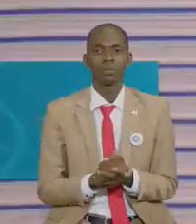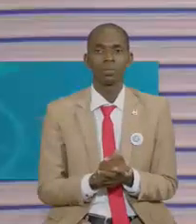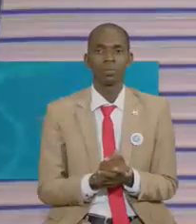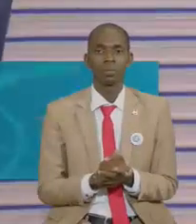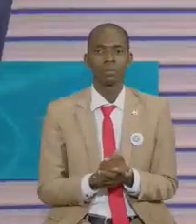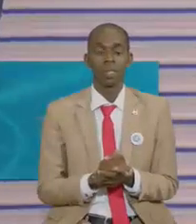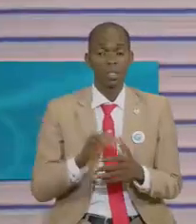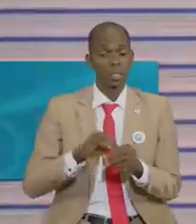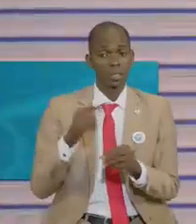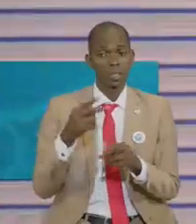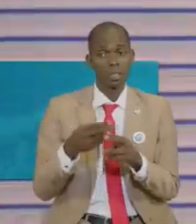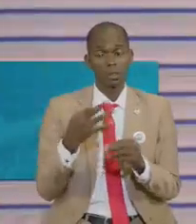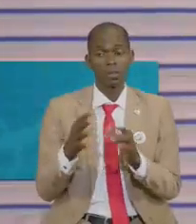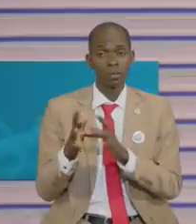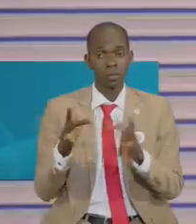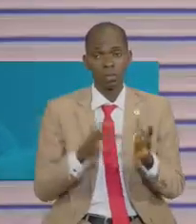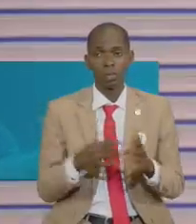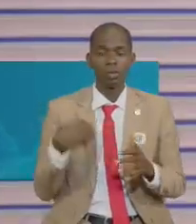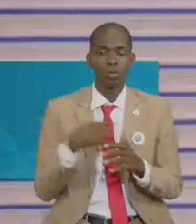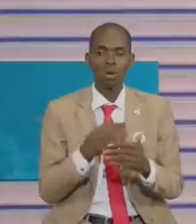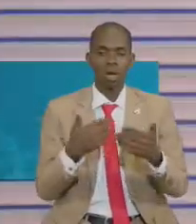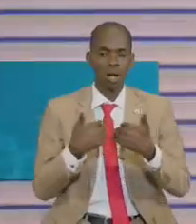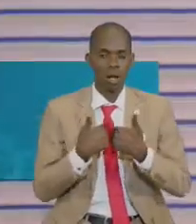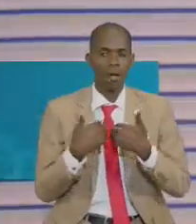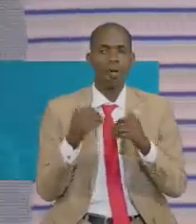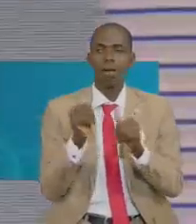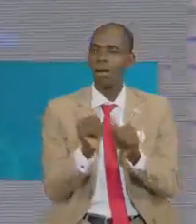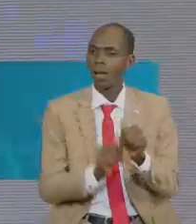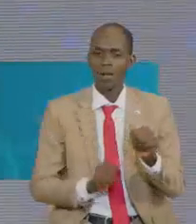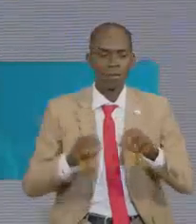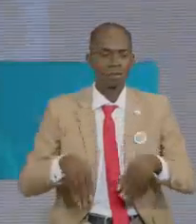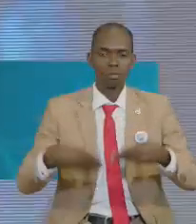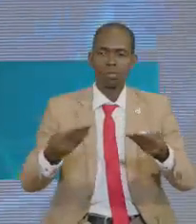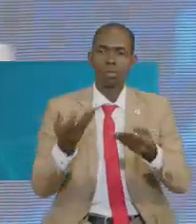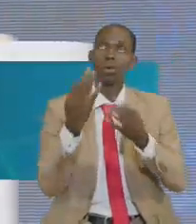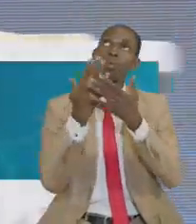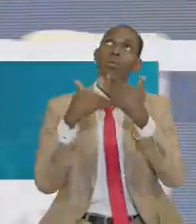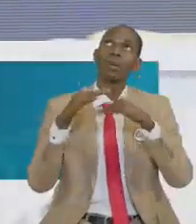In the name of Jesus, we have all the provision of heaven.